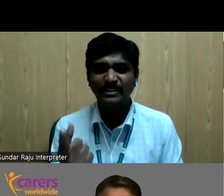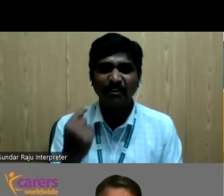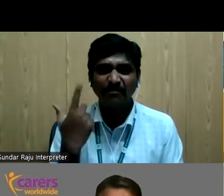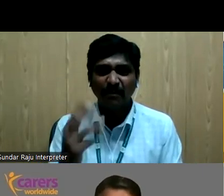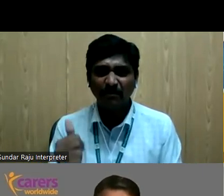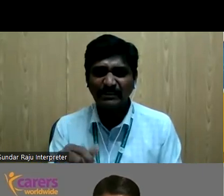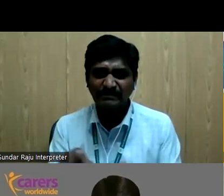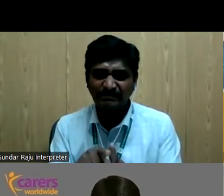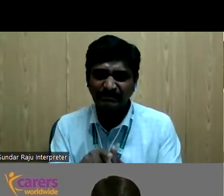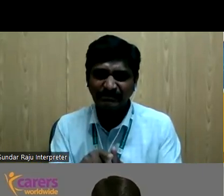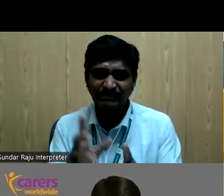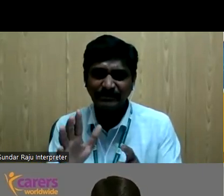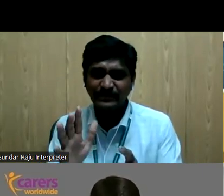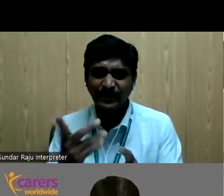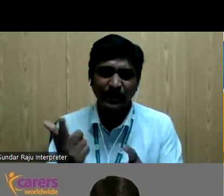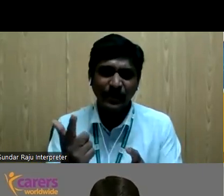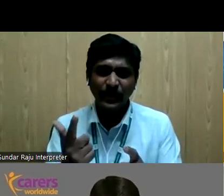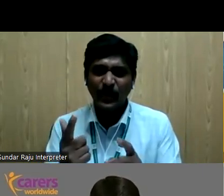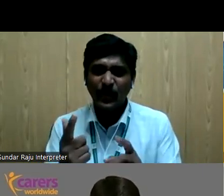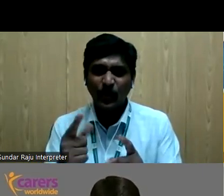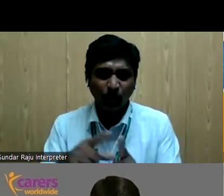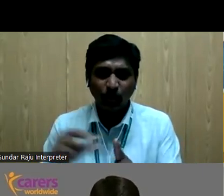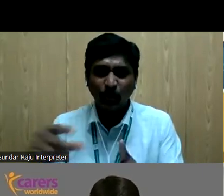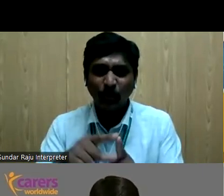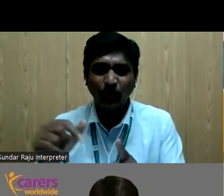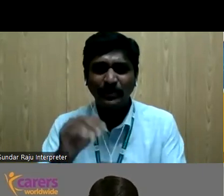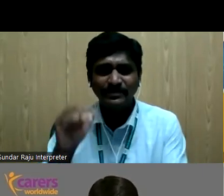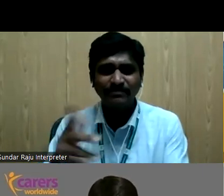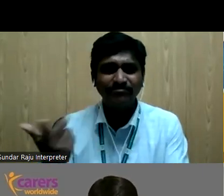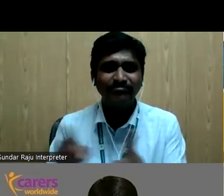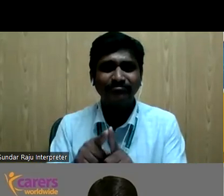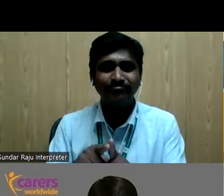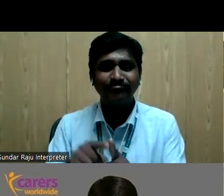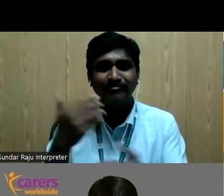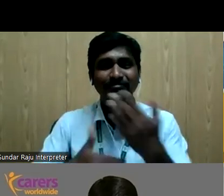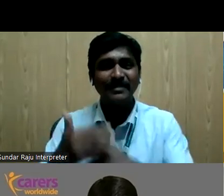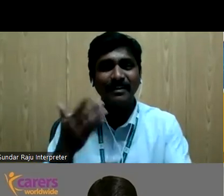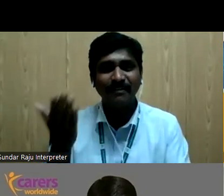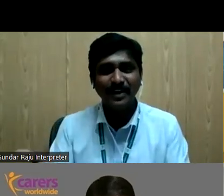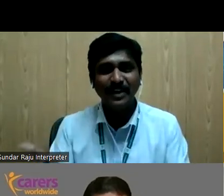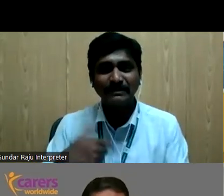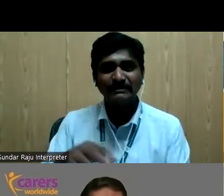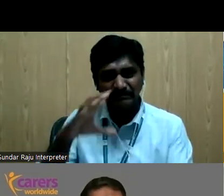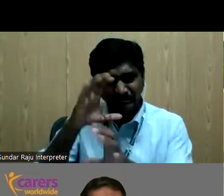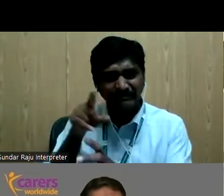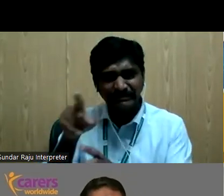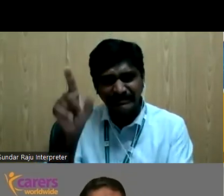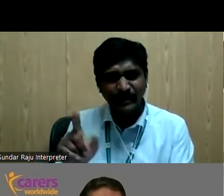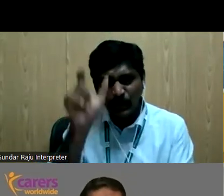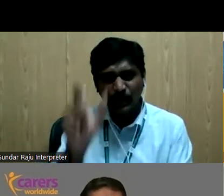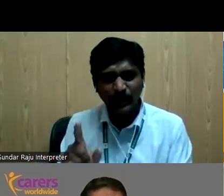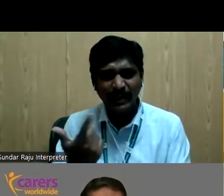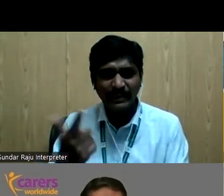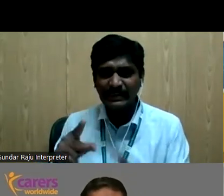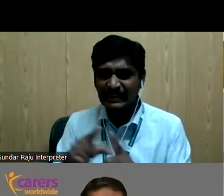this, the child is lacking that, the child is not able to do this. But do we focus on what the child is able to do, how the child is able to